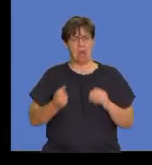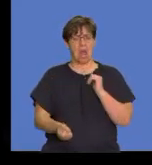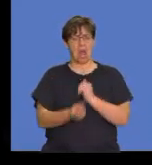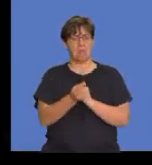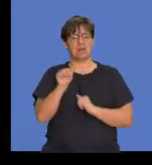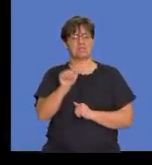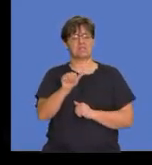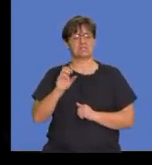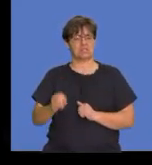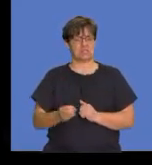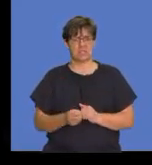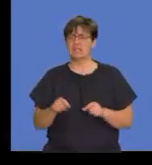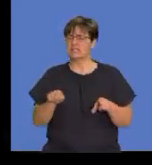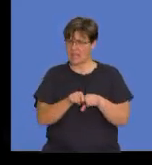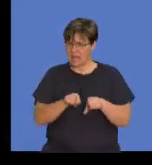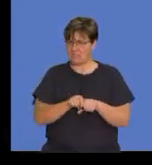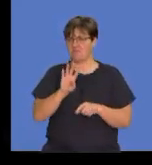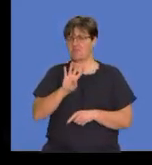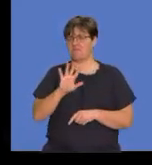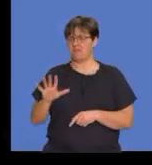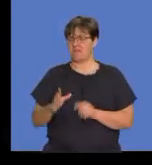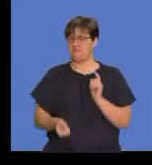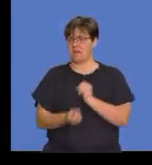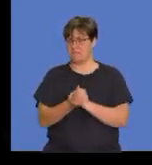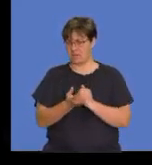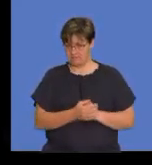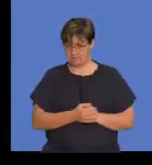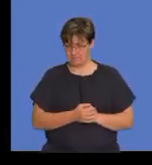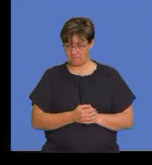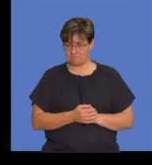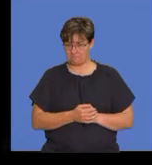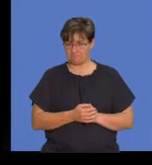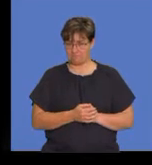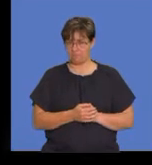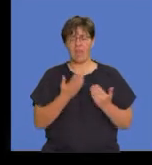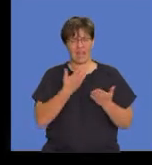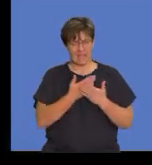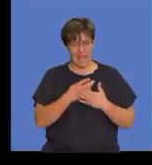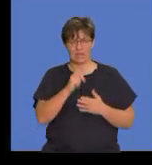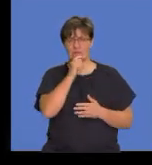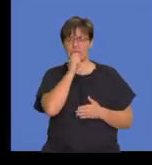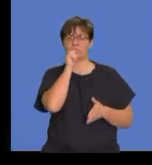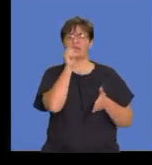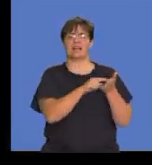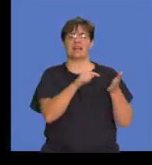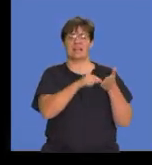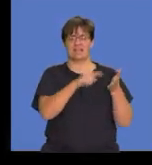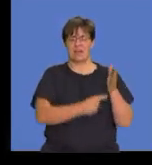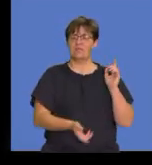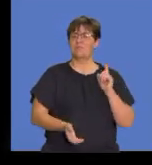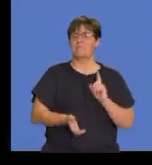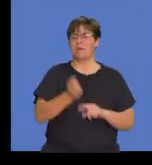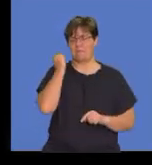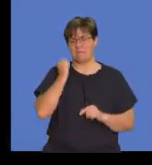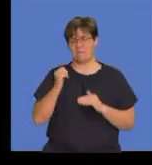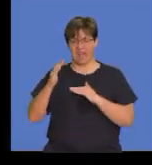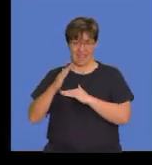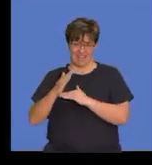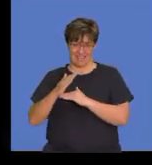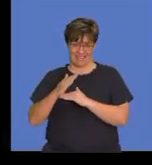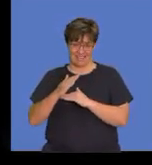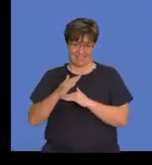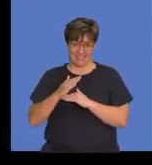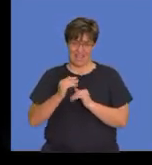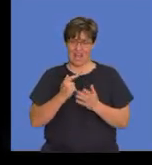thing with the 60 and the 45. You can use a calculator also to find the